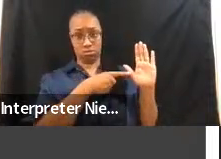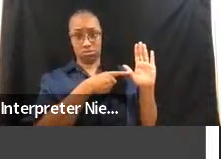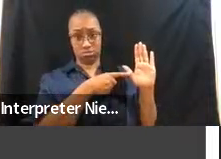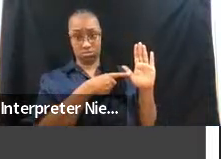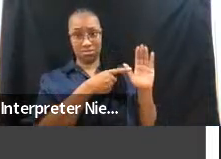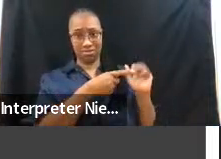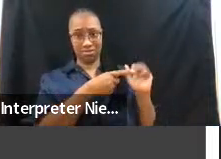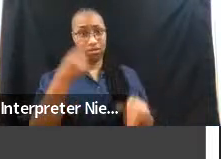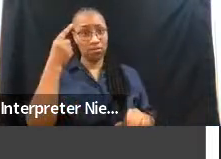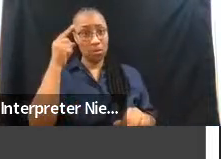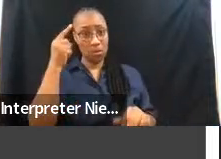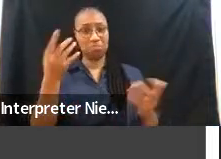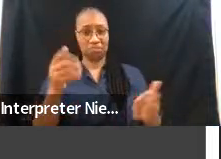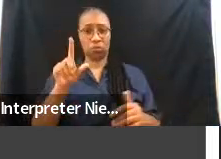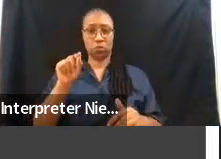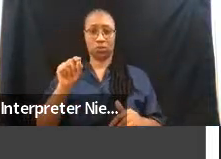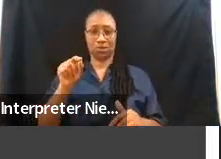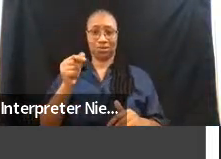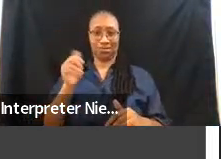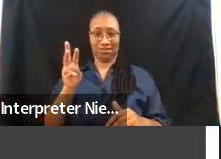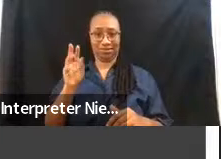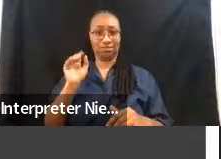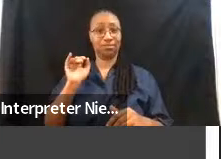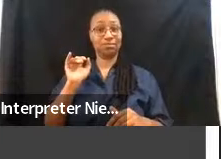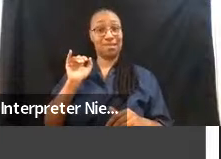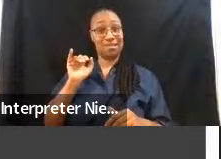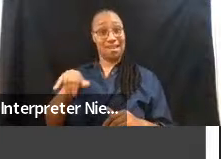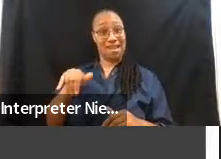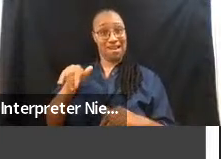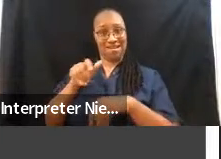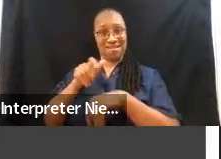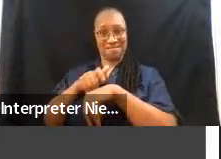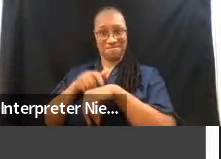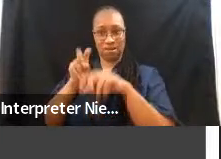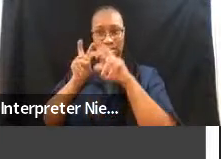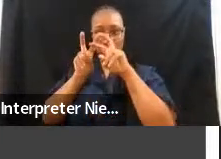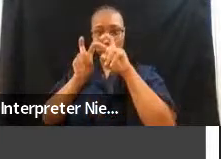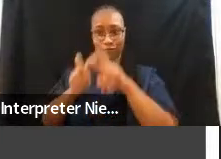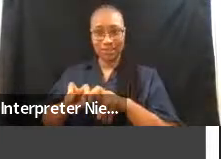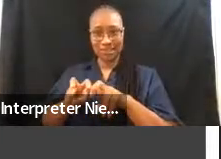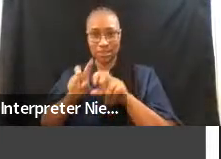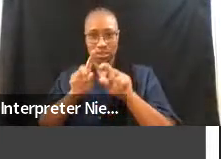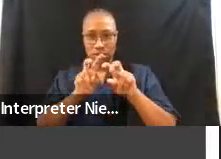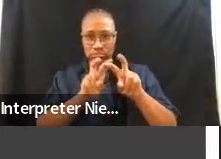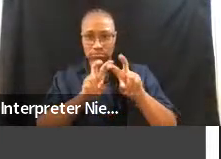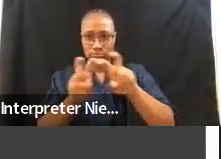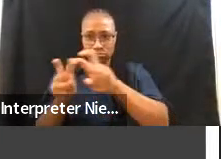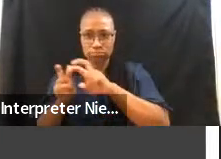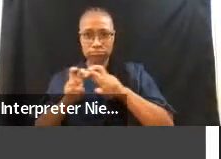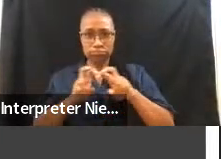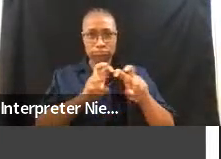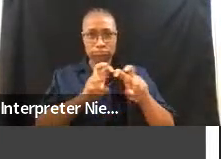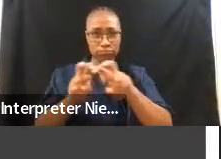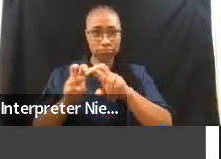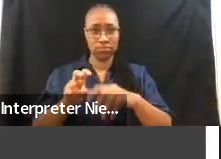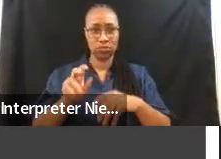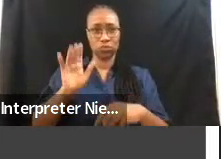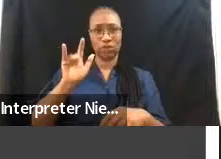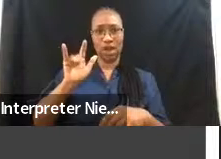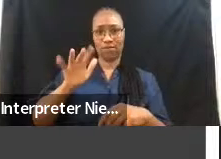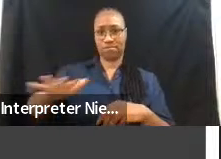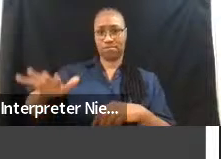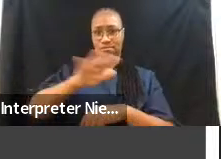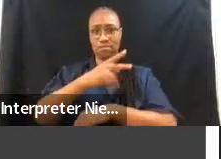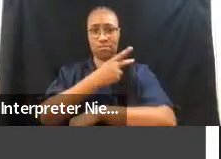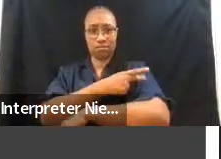primary care provider groups in Illinois regarding the availability of accessible medical equipment for patients